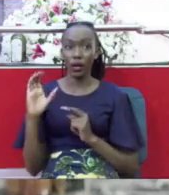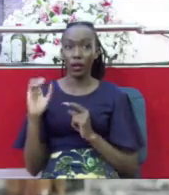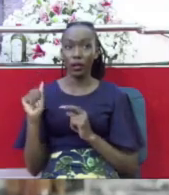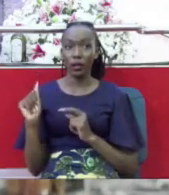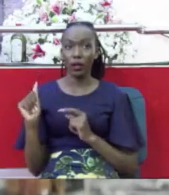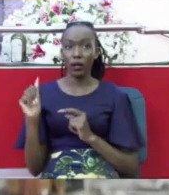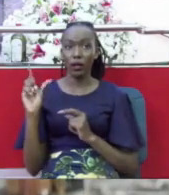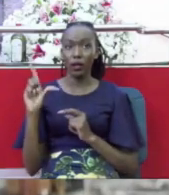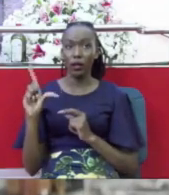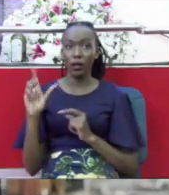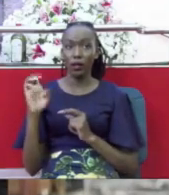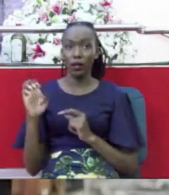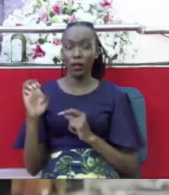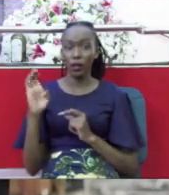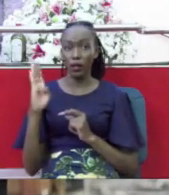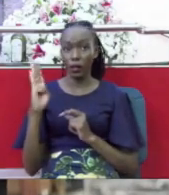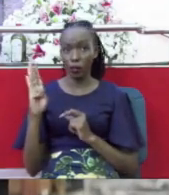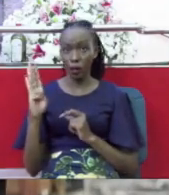Jericho.